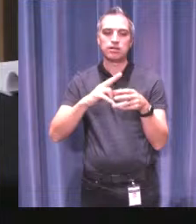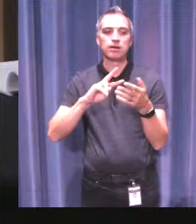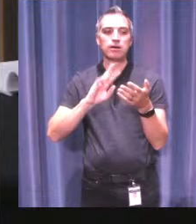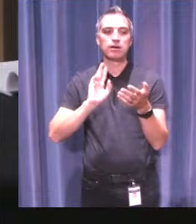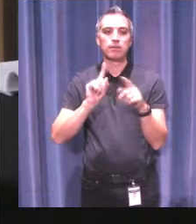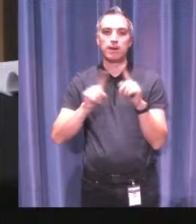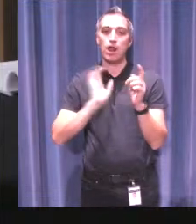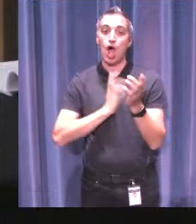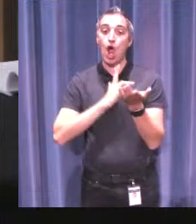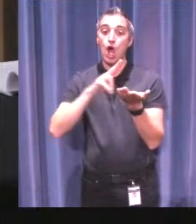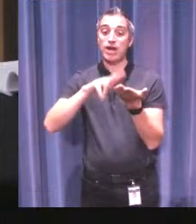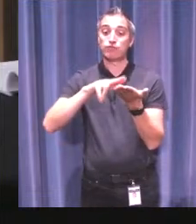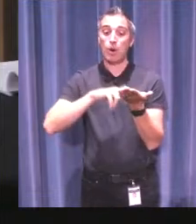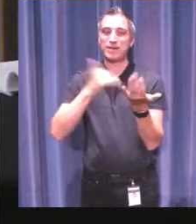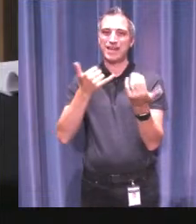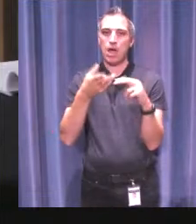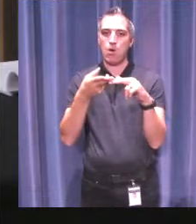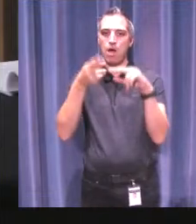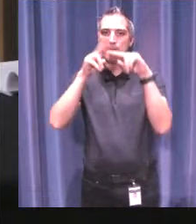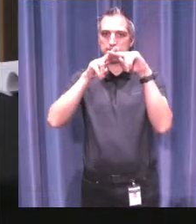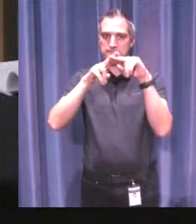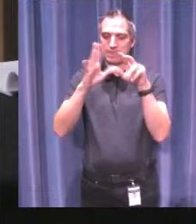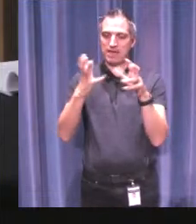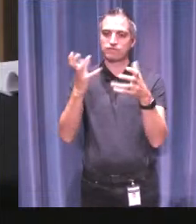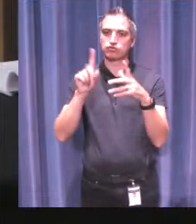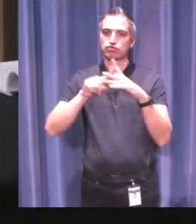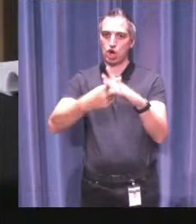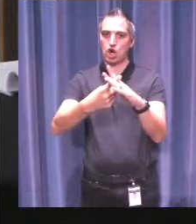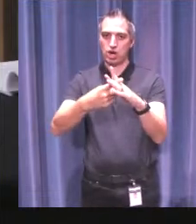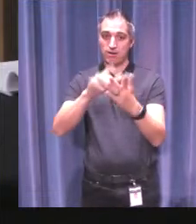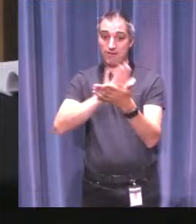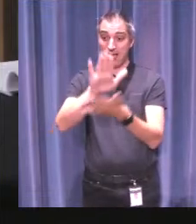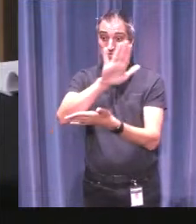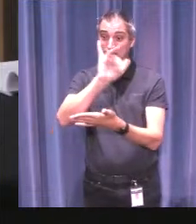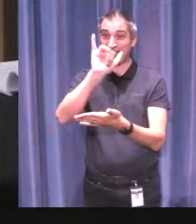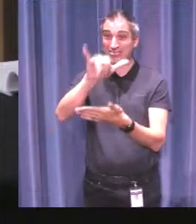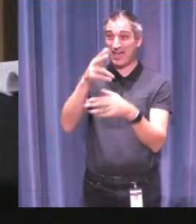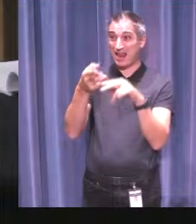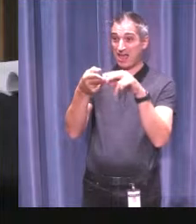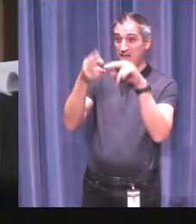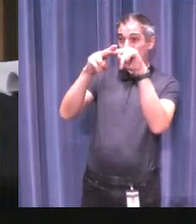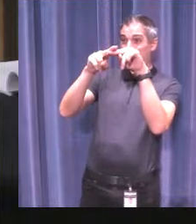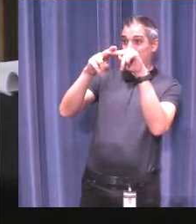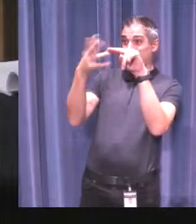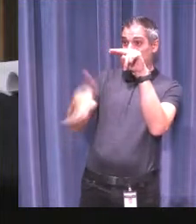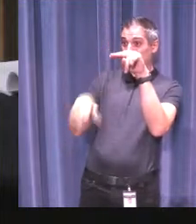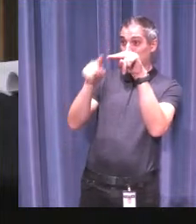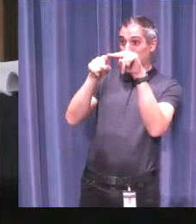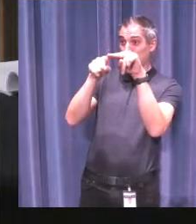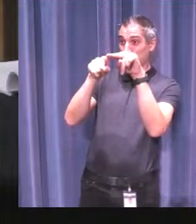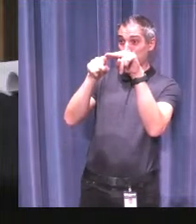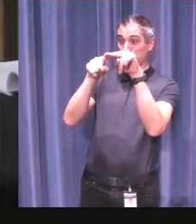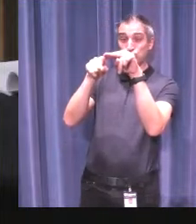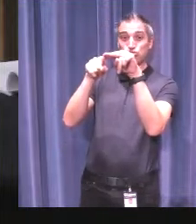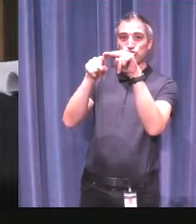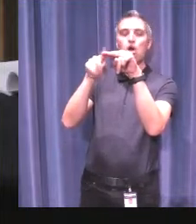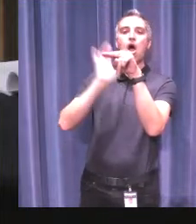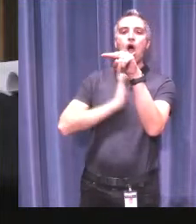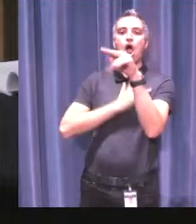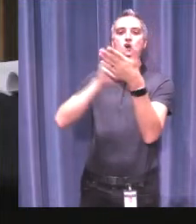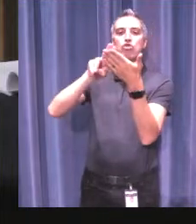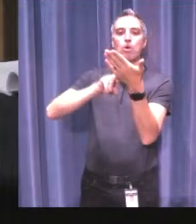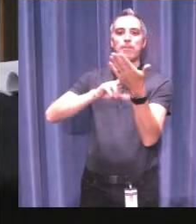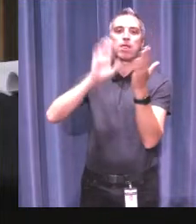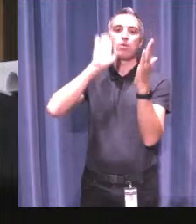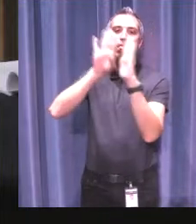they have now engaged college. I fear that after that balloon has busted, our enrollment will